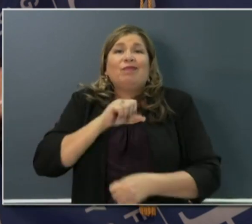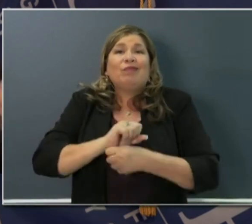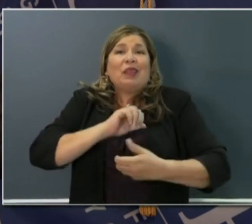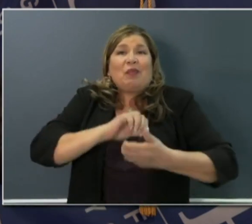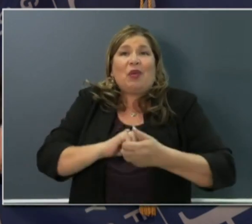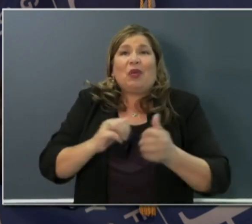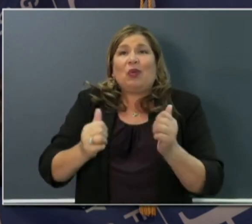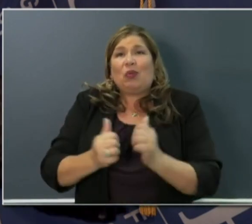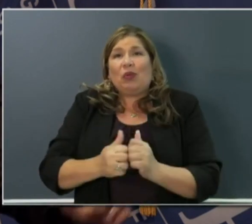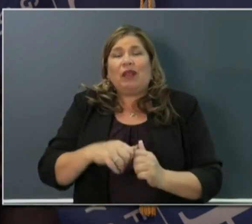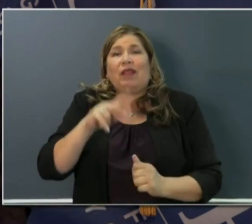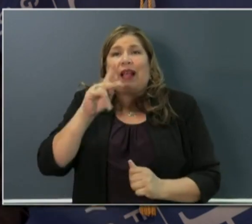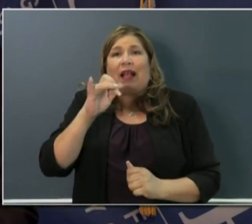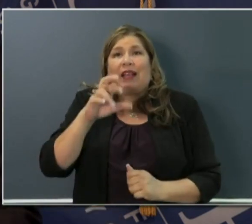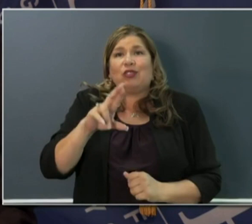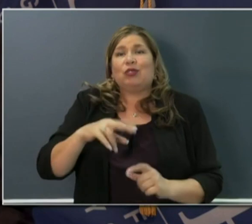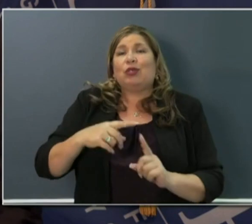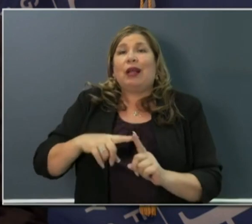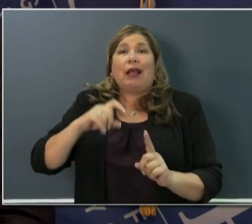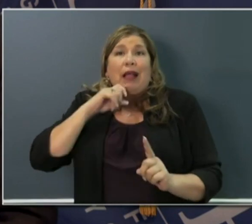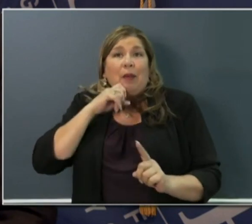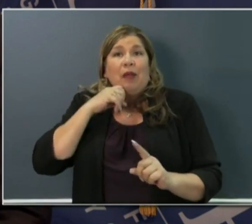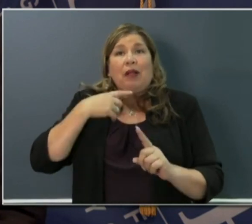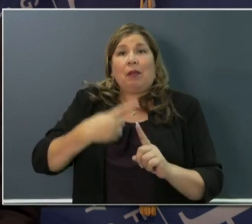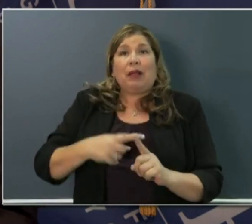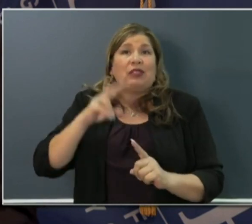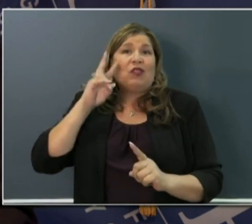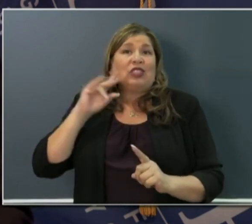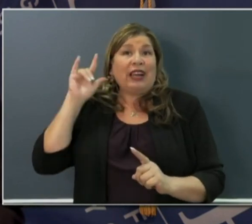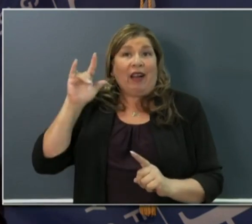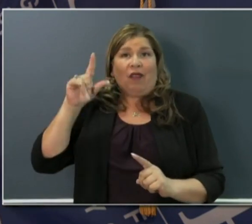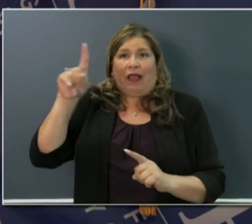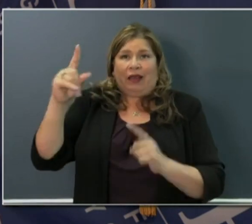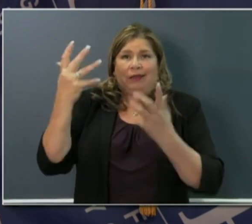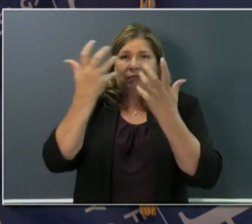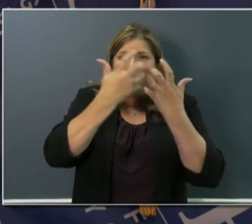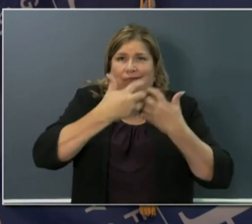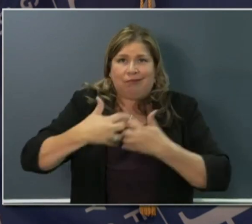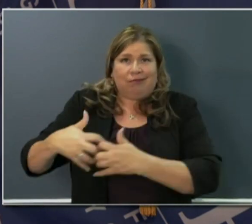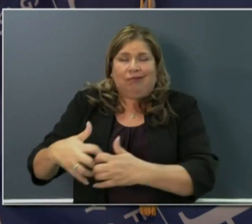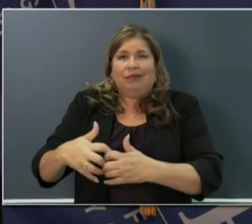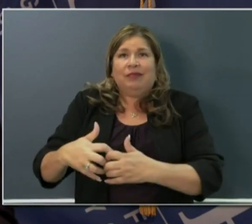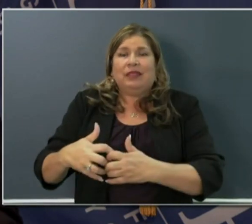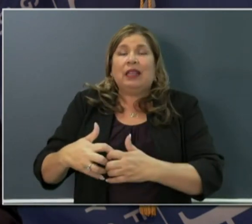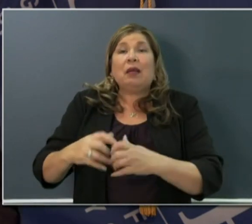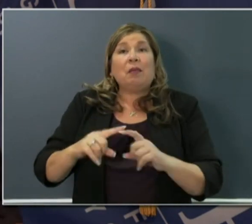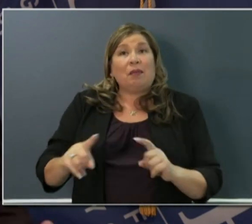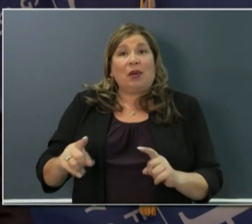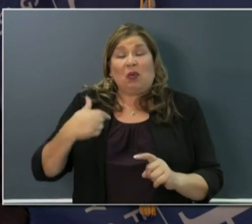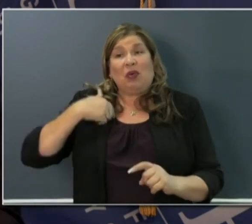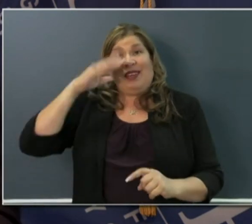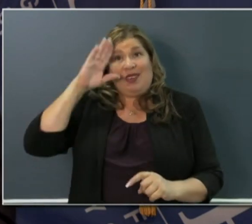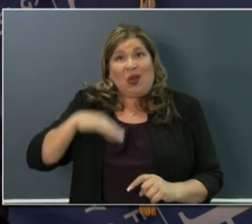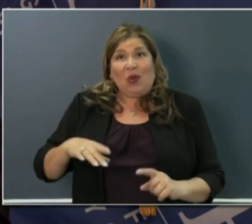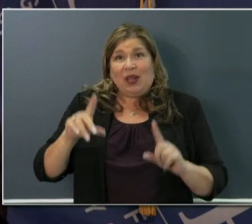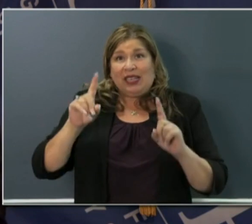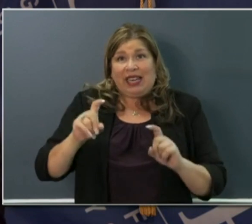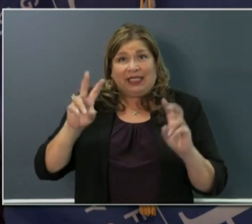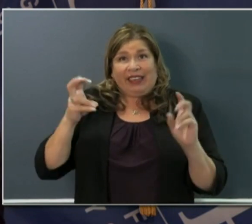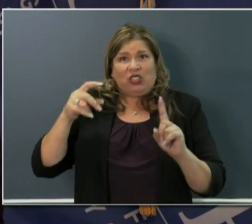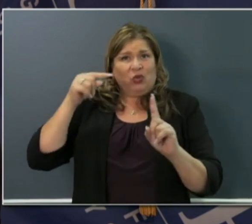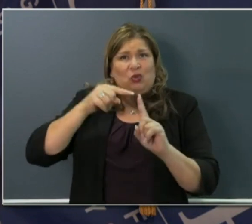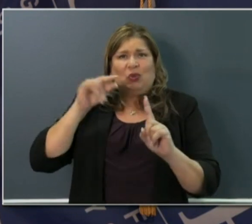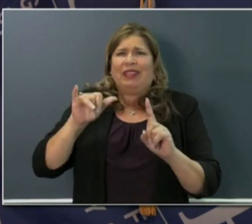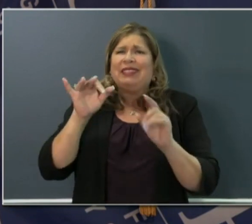and Virgin, doing substantively the logistics. The testing issues are incredibly important to Californians and Americans.